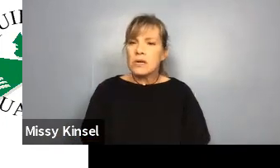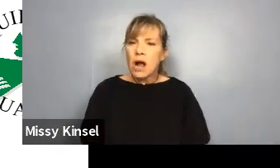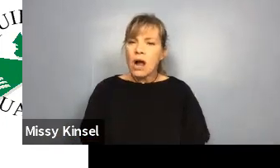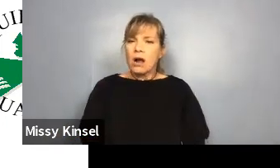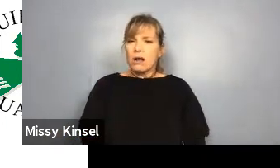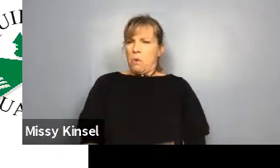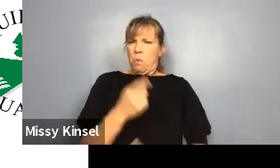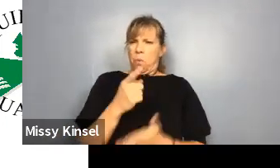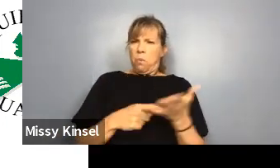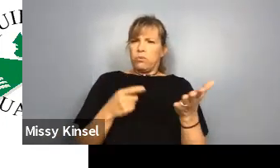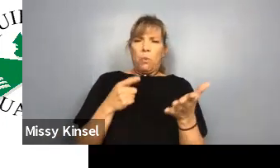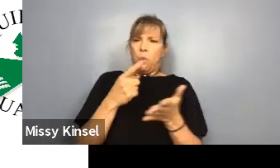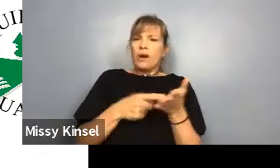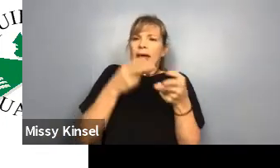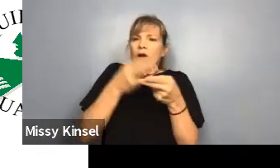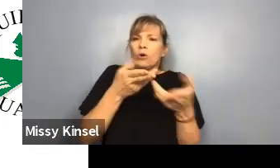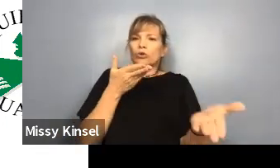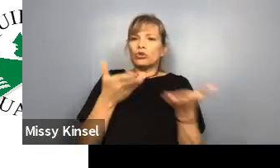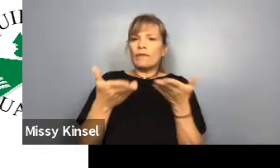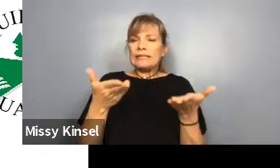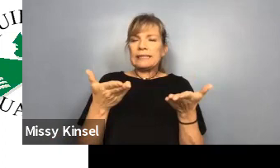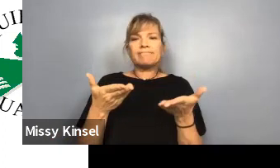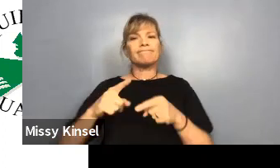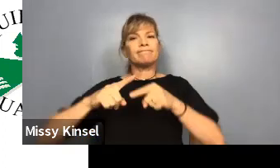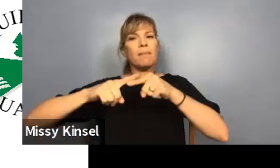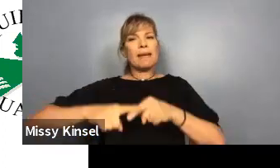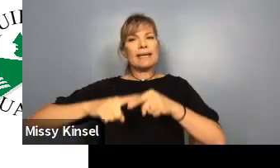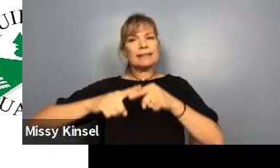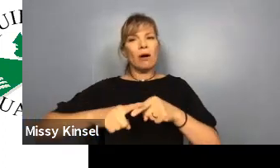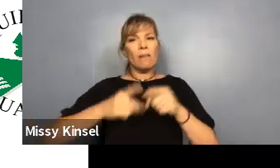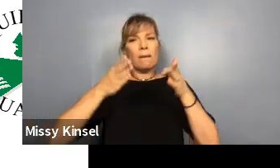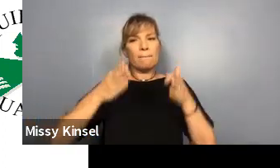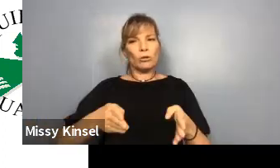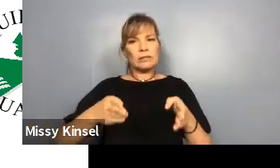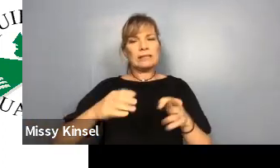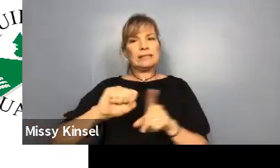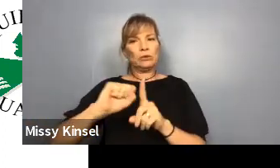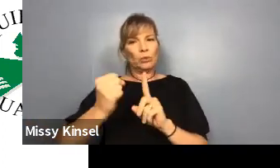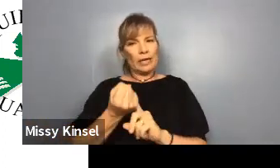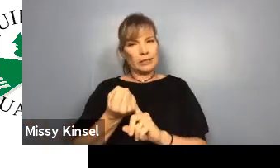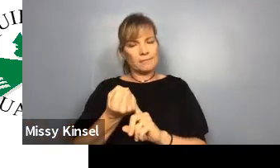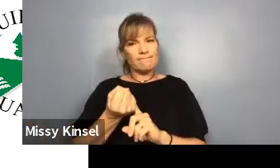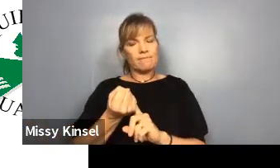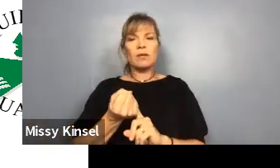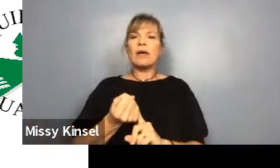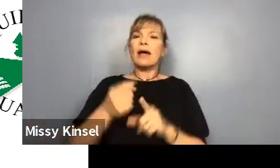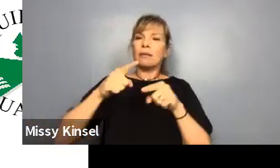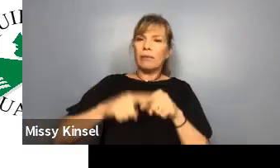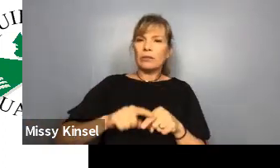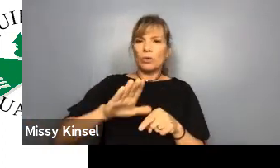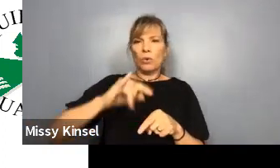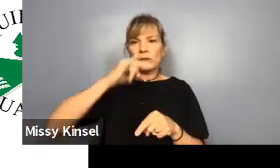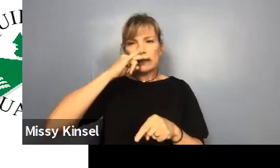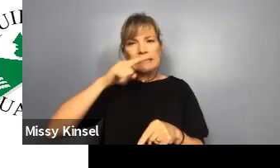What's considered services, I think, will depend a lot based on individual circumstances and your child's needs.